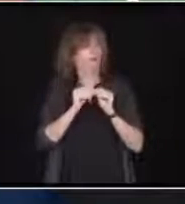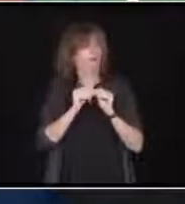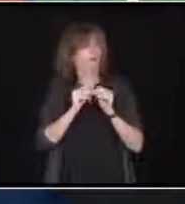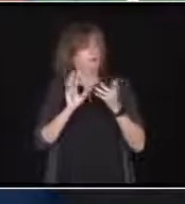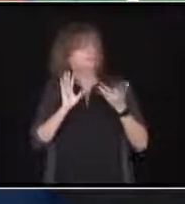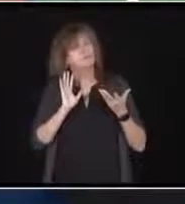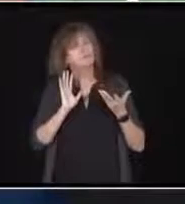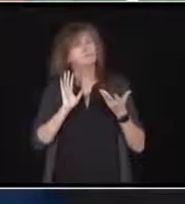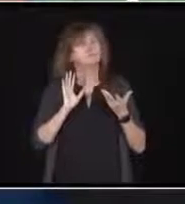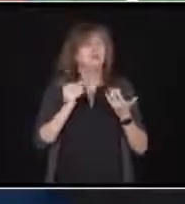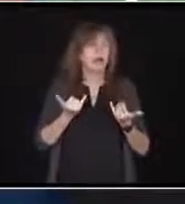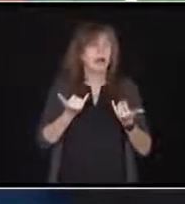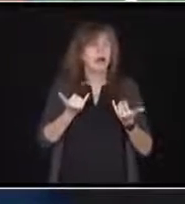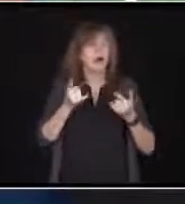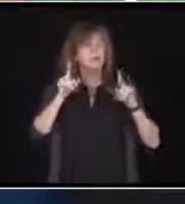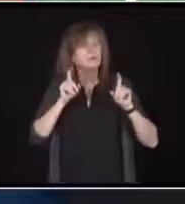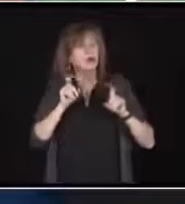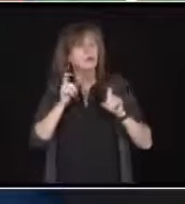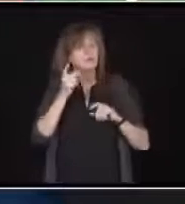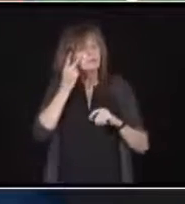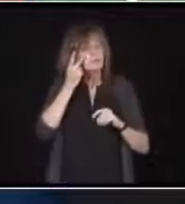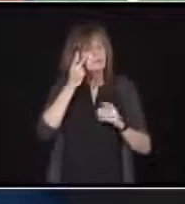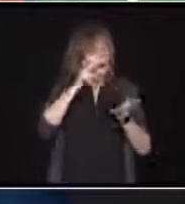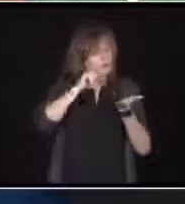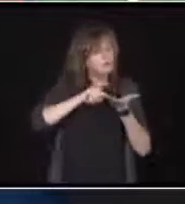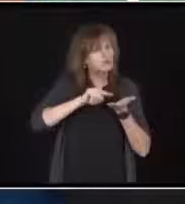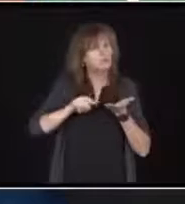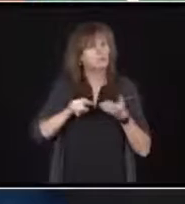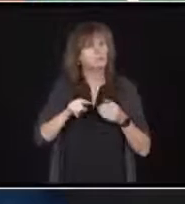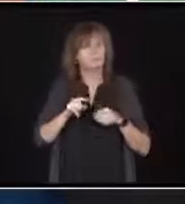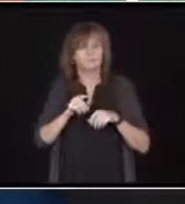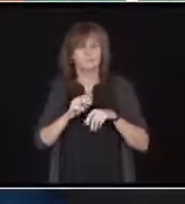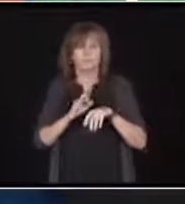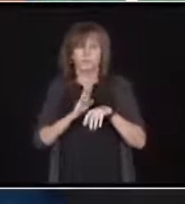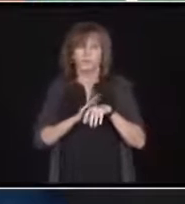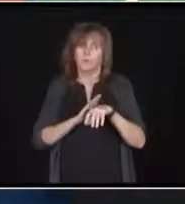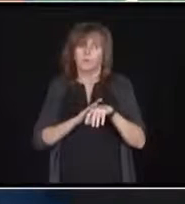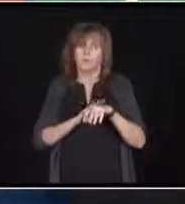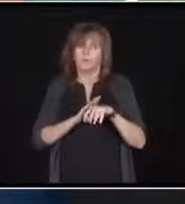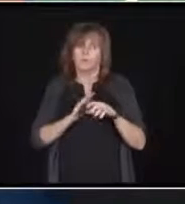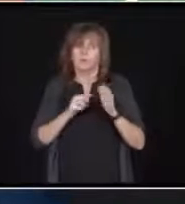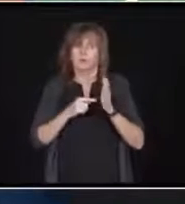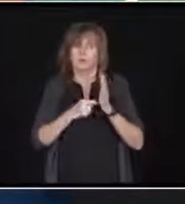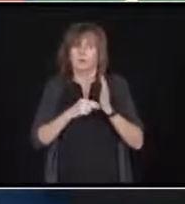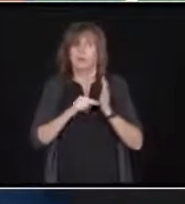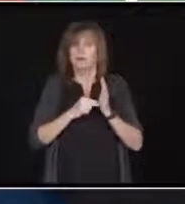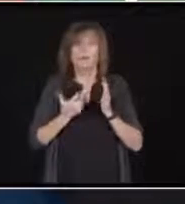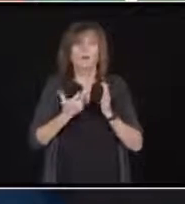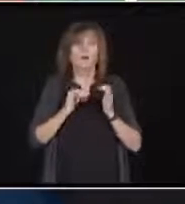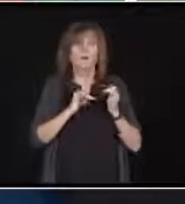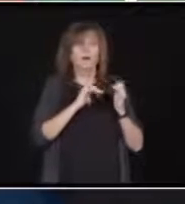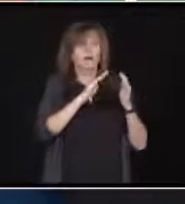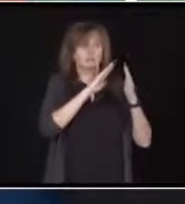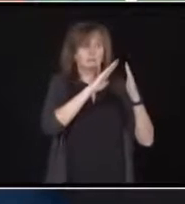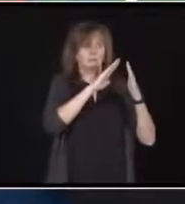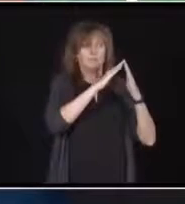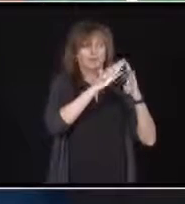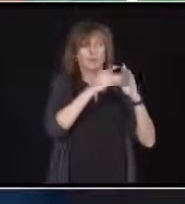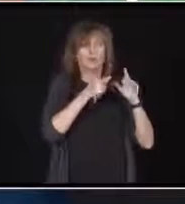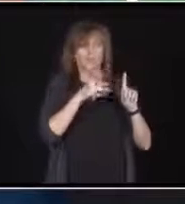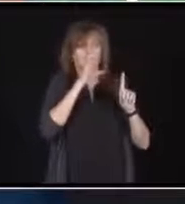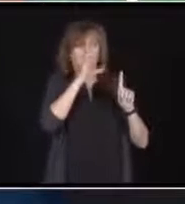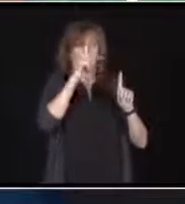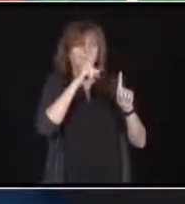kind of pilot level, and it's a warning sign that they need to be looking for cases. and doing more preventive measures. But as the Premier just